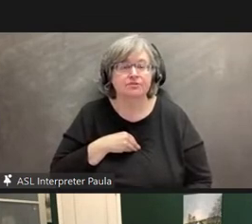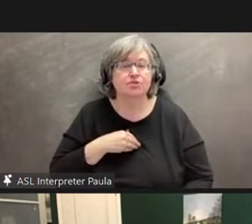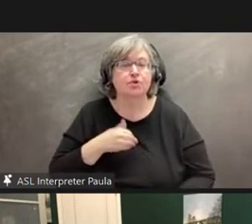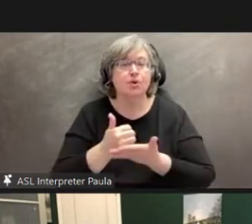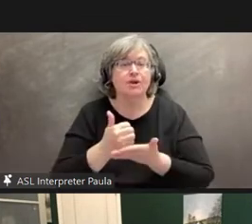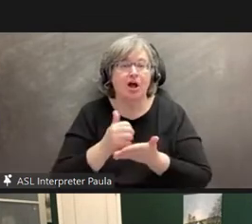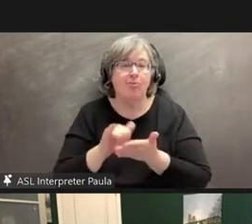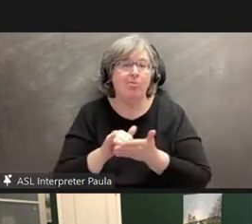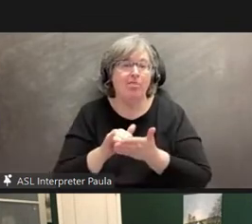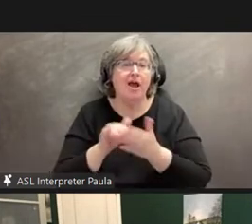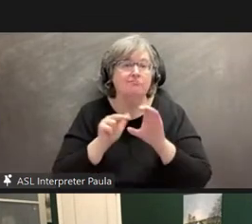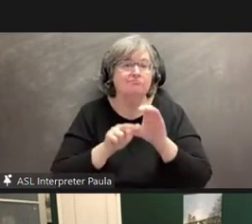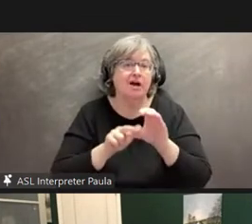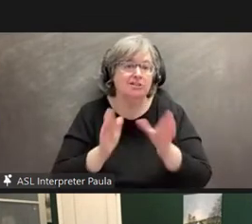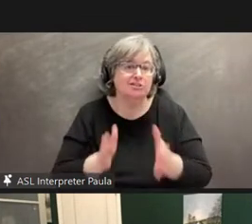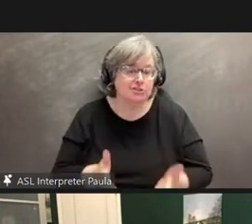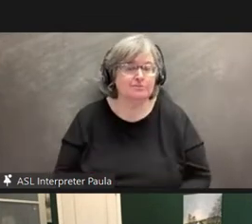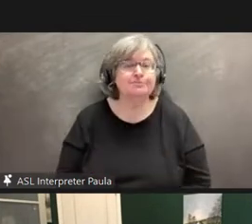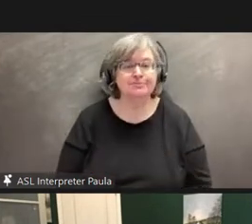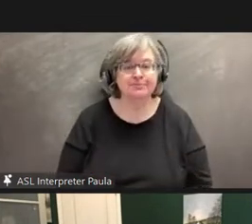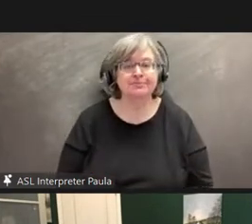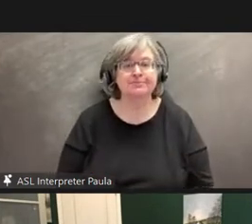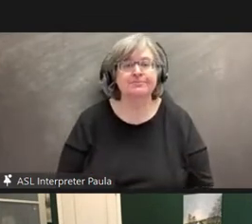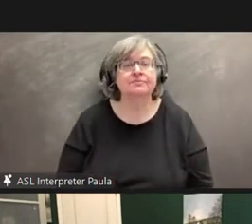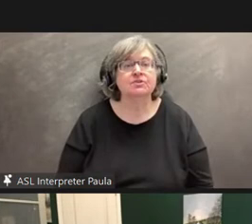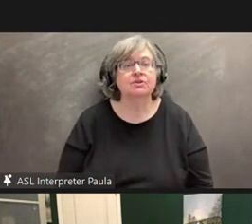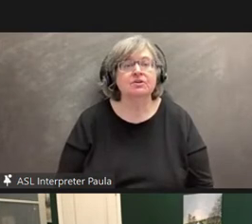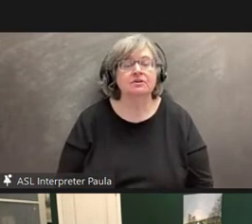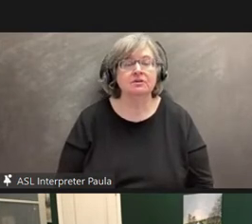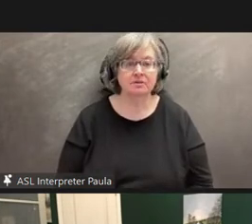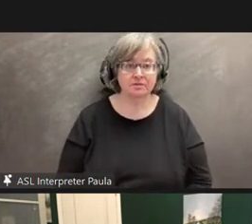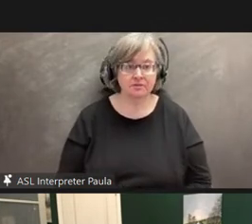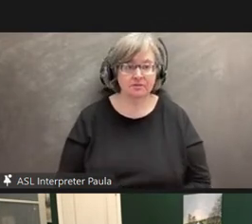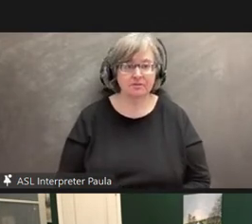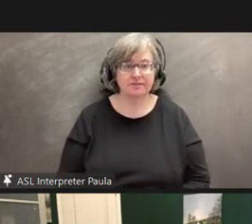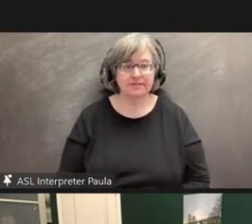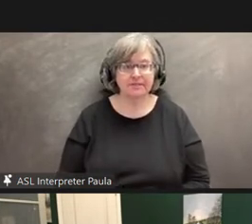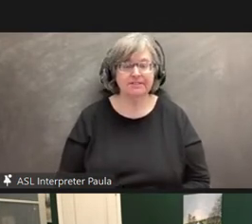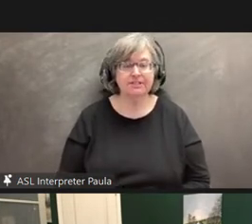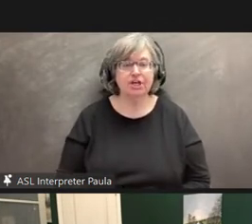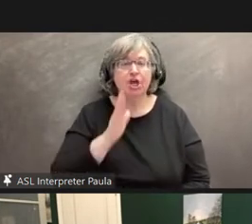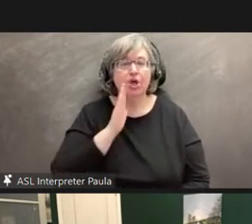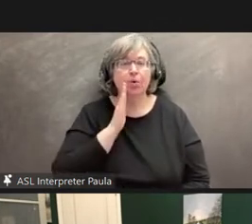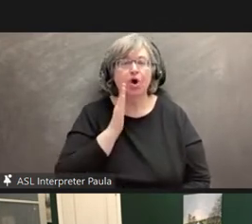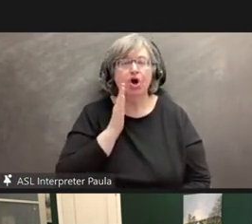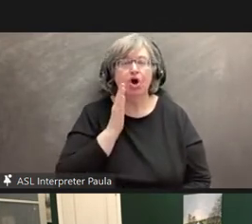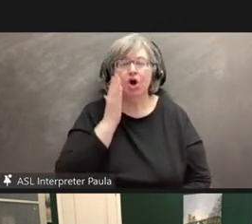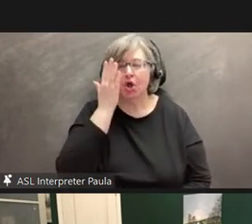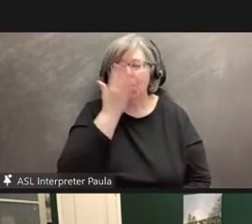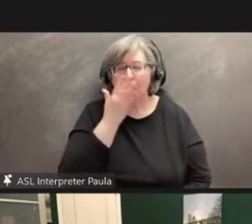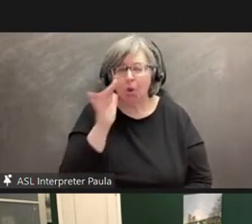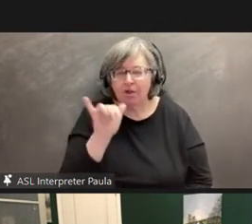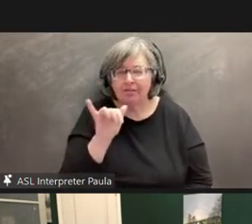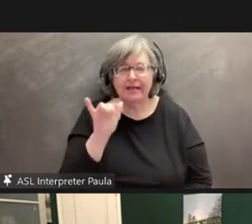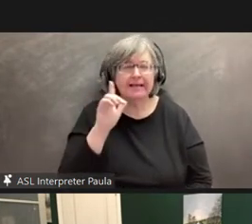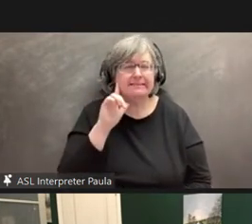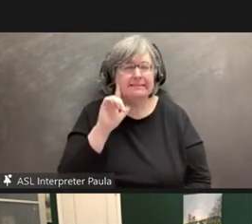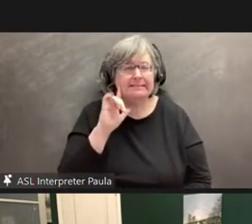that particular customer. So we're going to make it look as much like and sound as much like the Ventra system as we